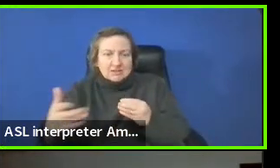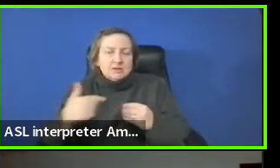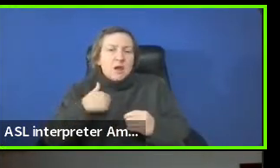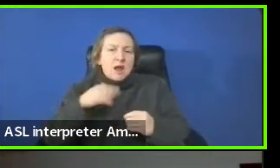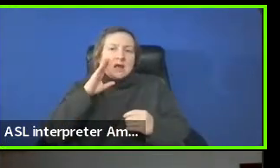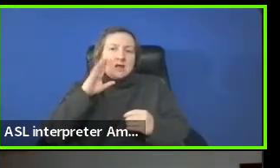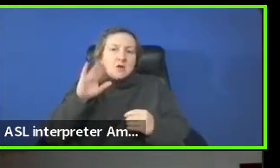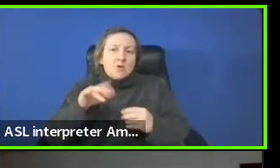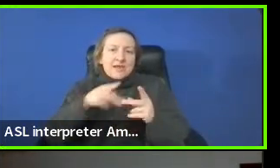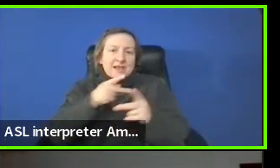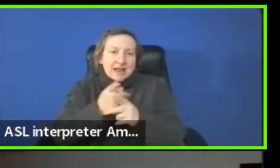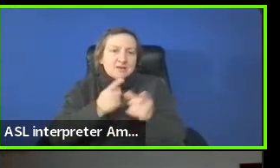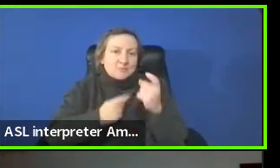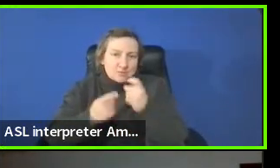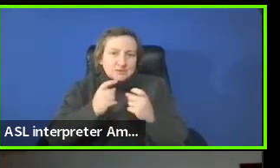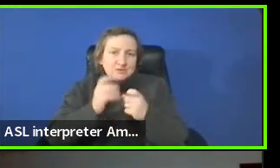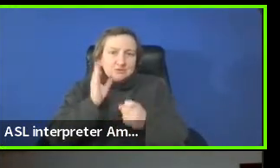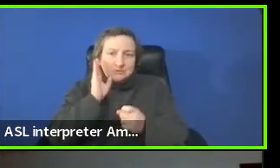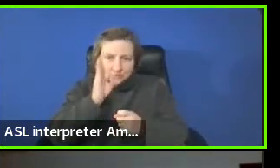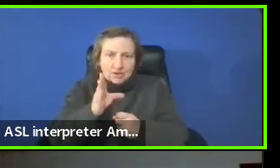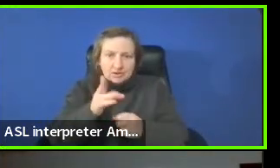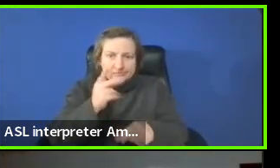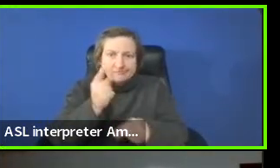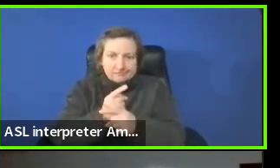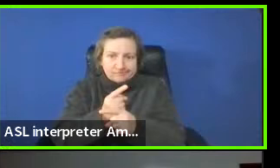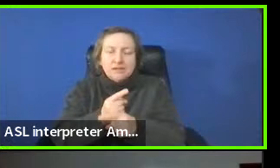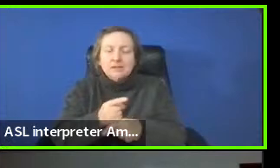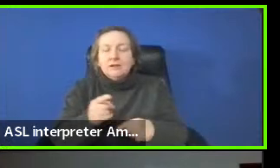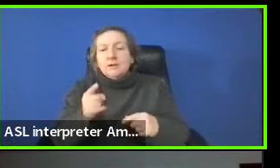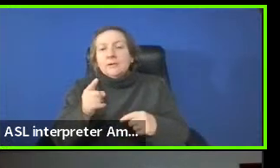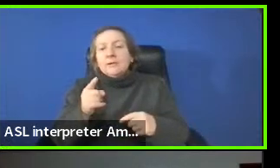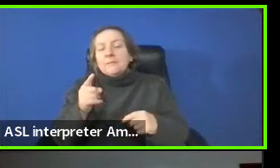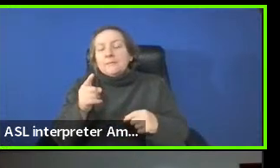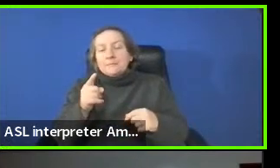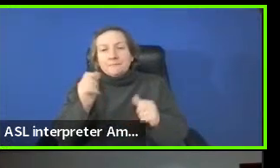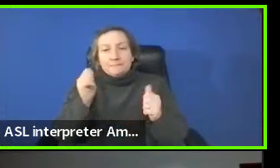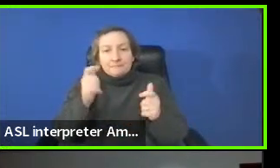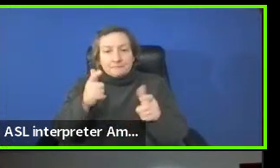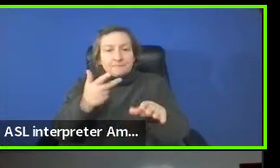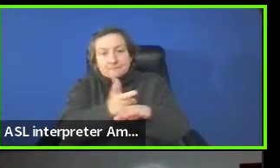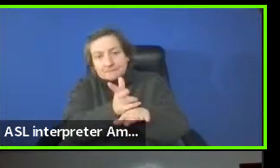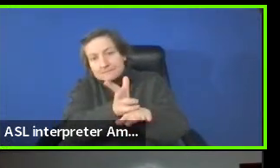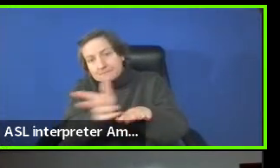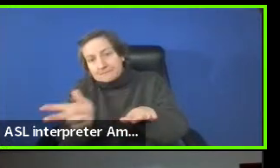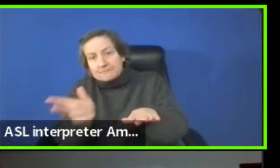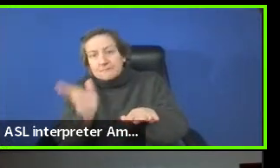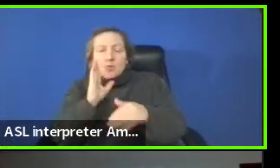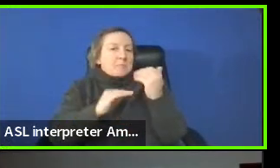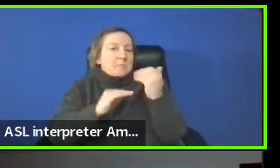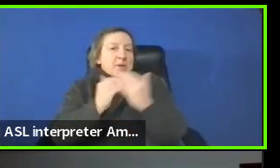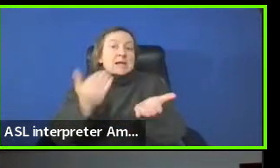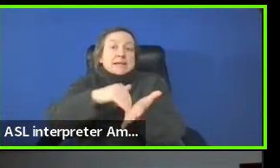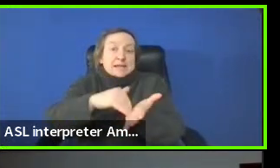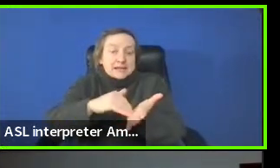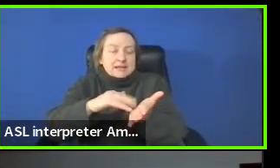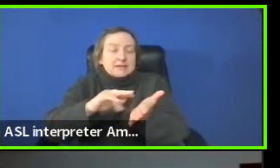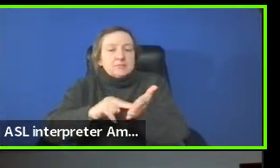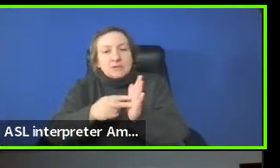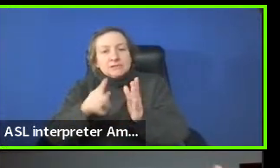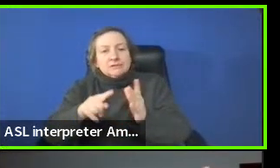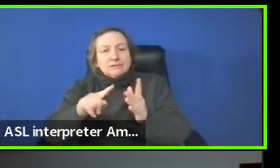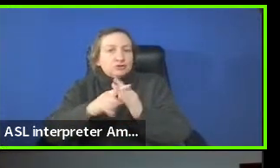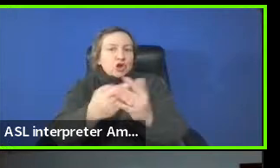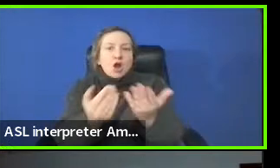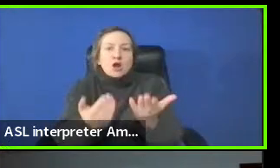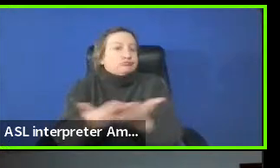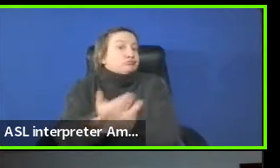of questions are going to come up. All the interchanges are being completely rebuilt, so we have the opportunity to start from scratch, if